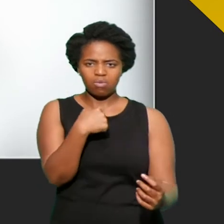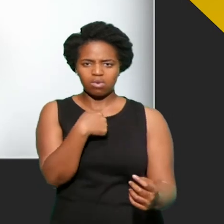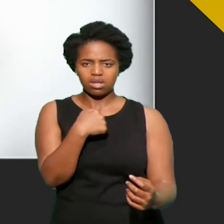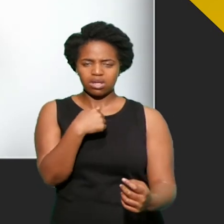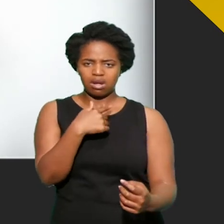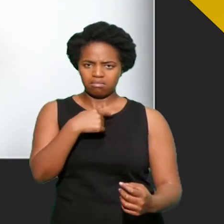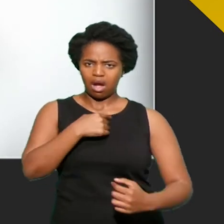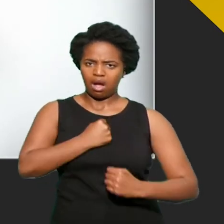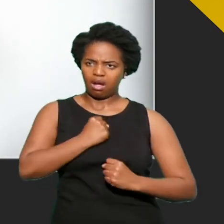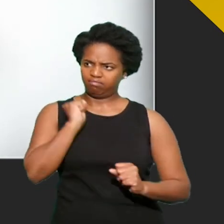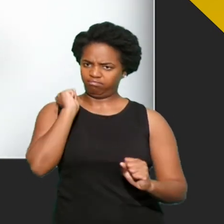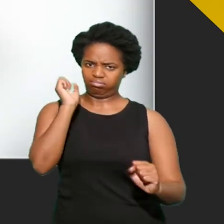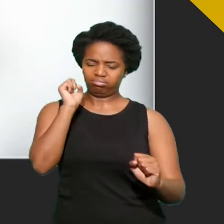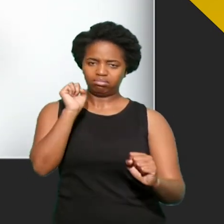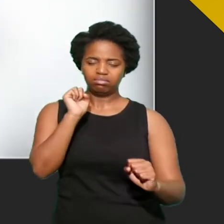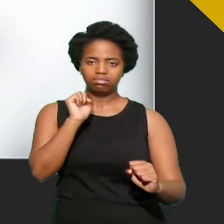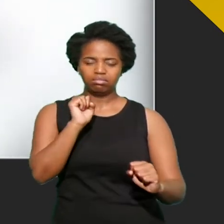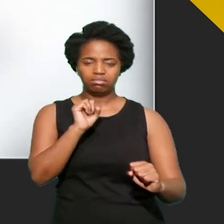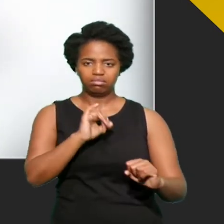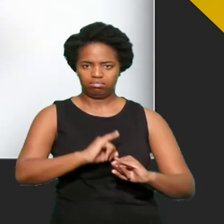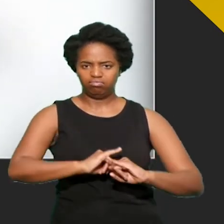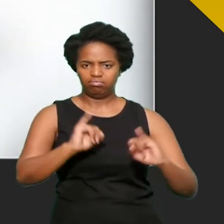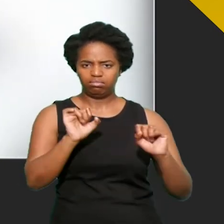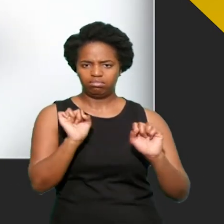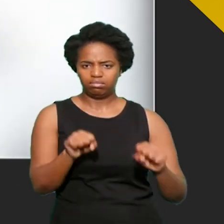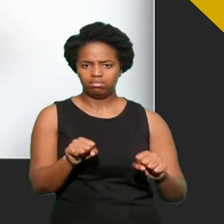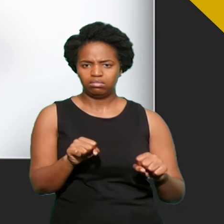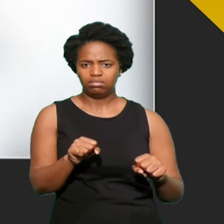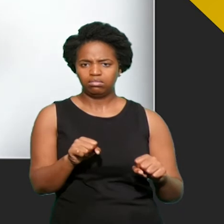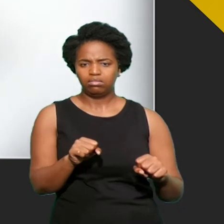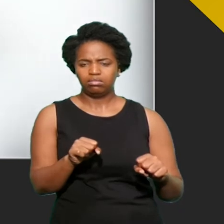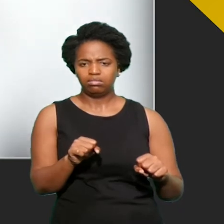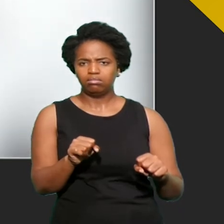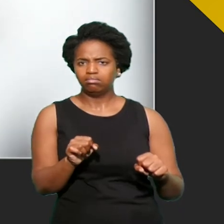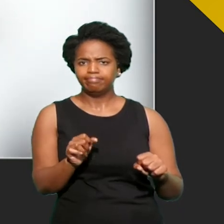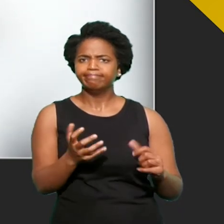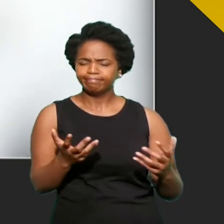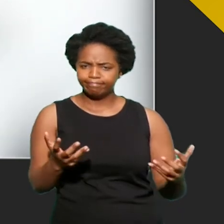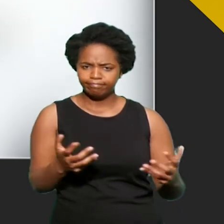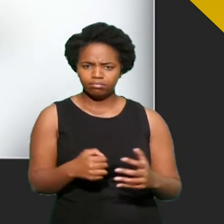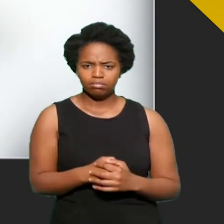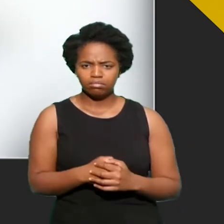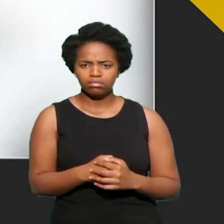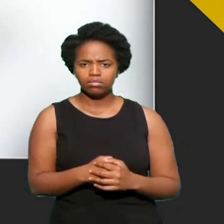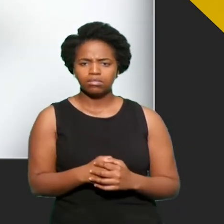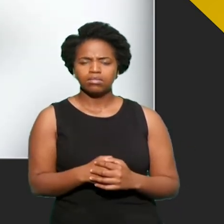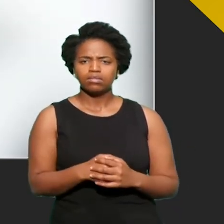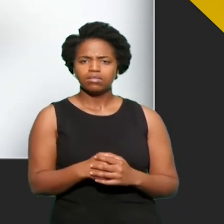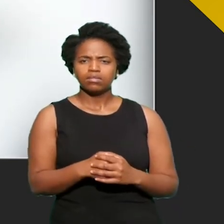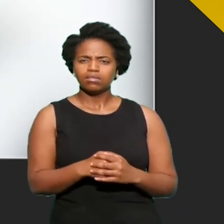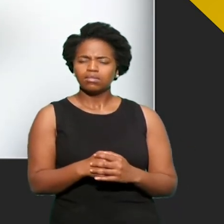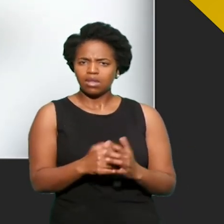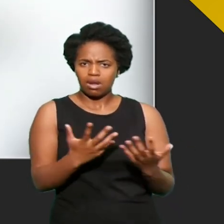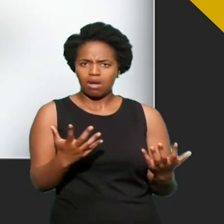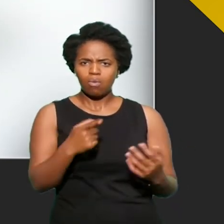expression has been elevated beyond civility. What happened to